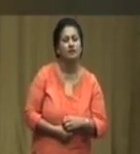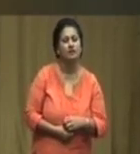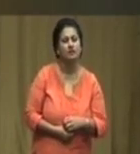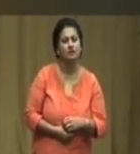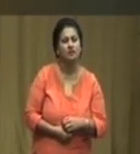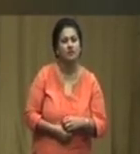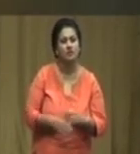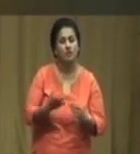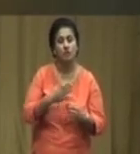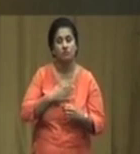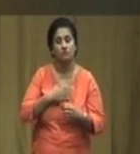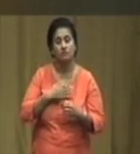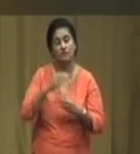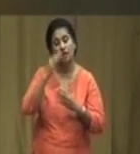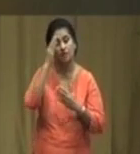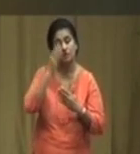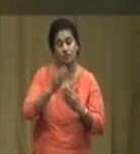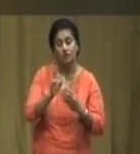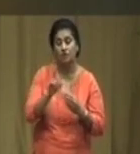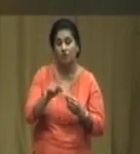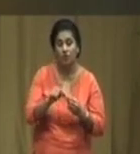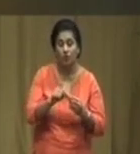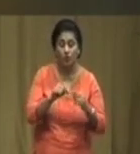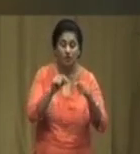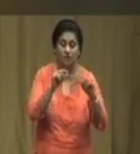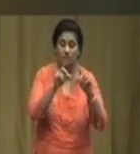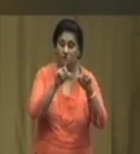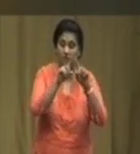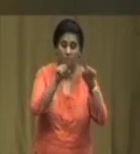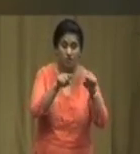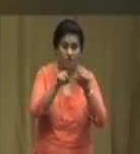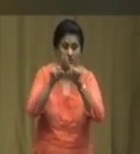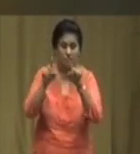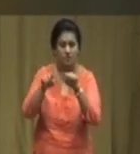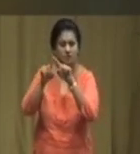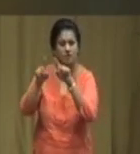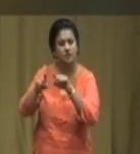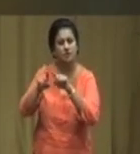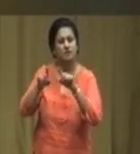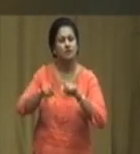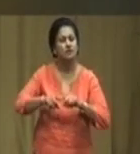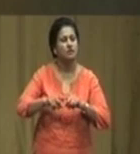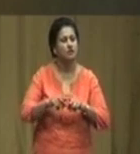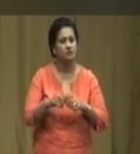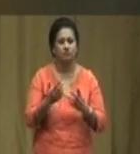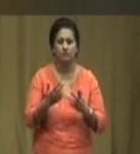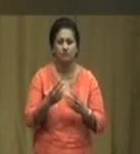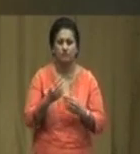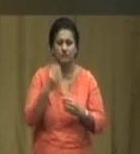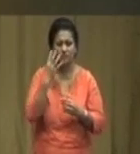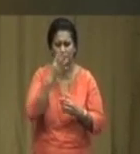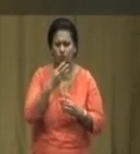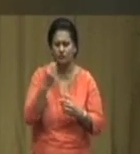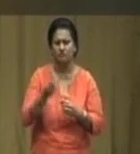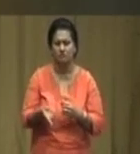wants students to do is to get a picture as to roughly how much it will cost them for their study. It's quite neat, and ITS did a